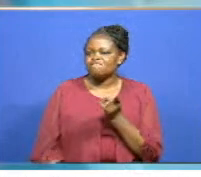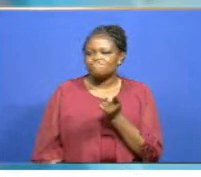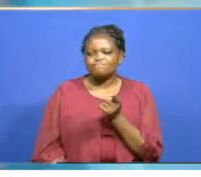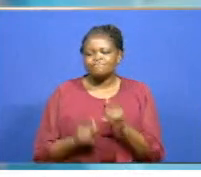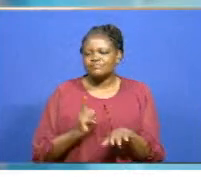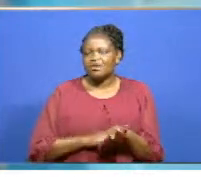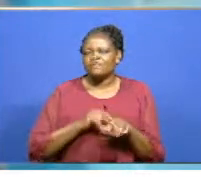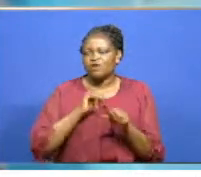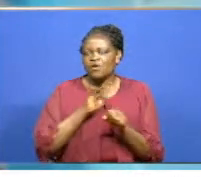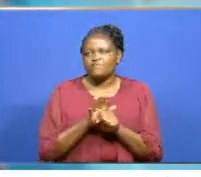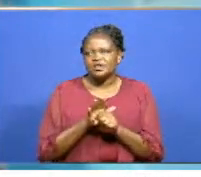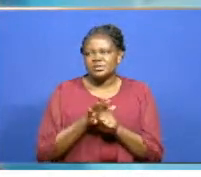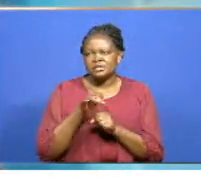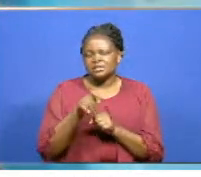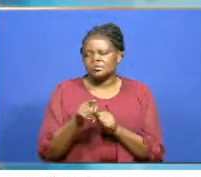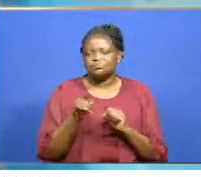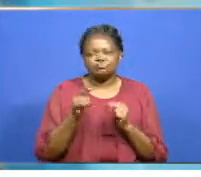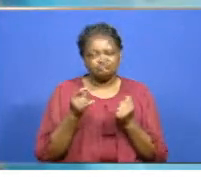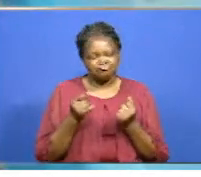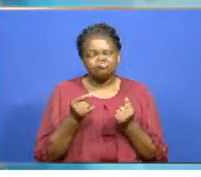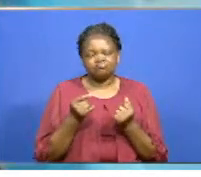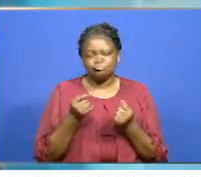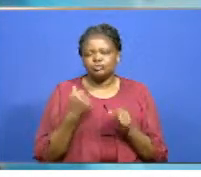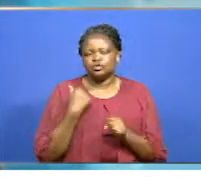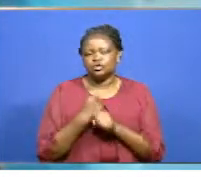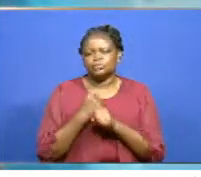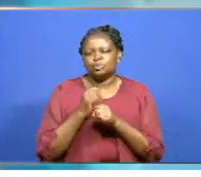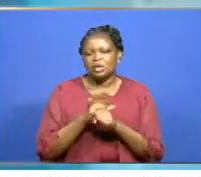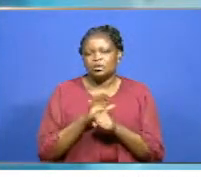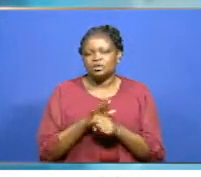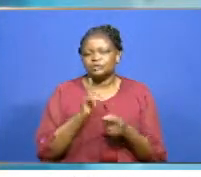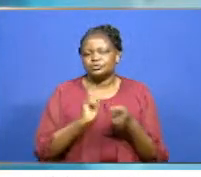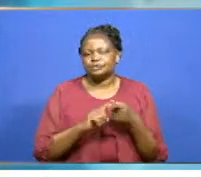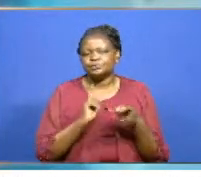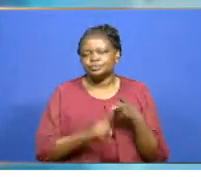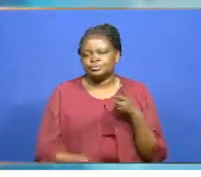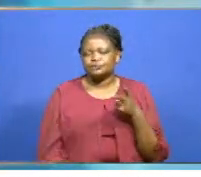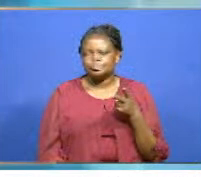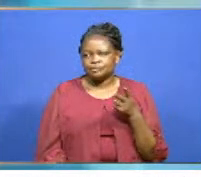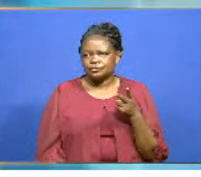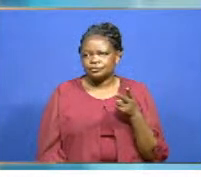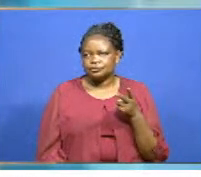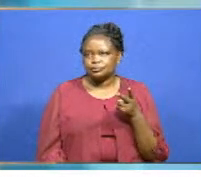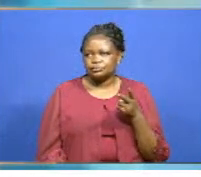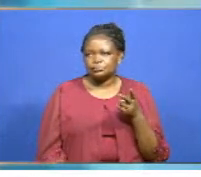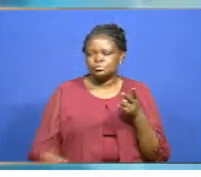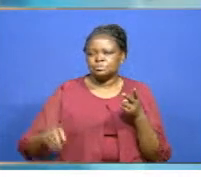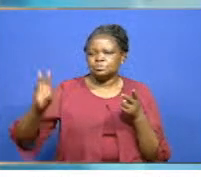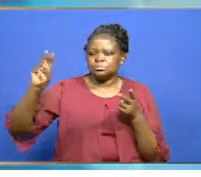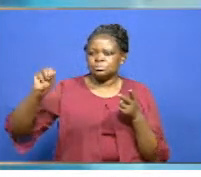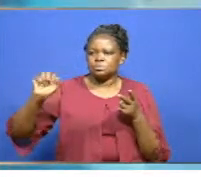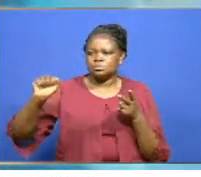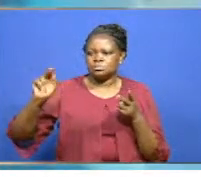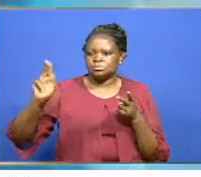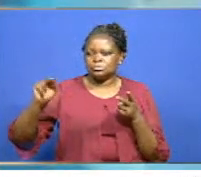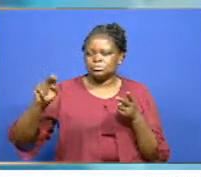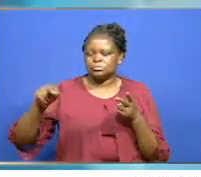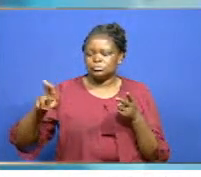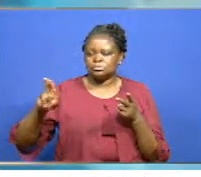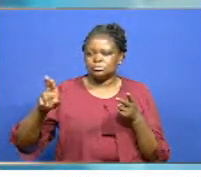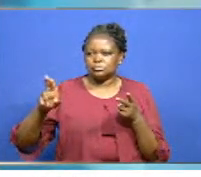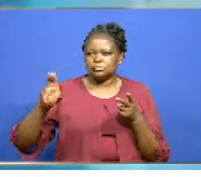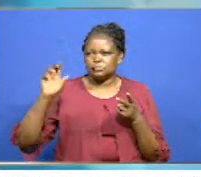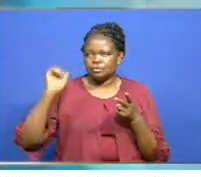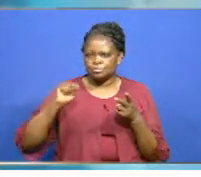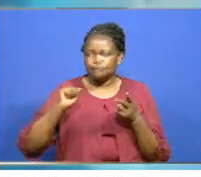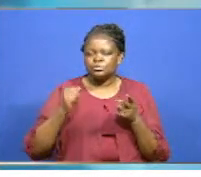COVID, is going to play a very great role. And then number two, if you look at Matungu may give